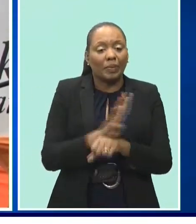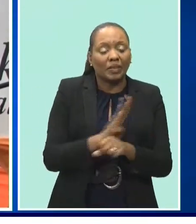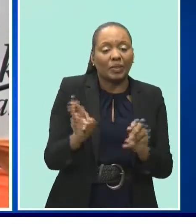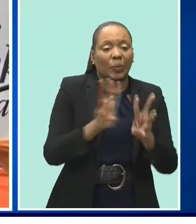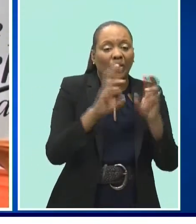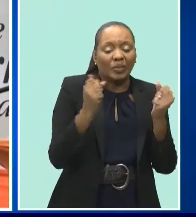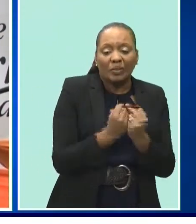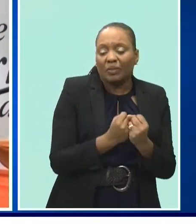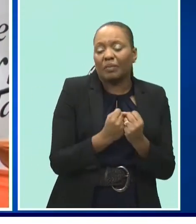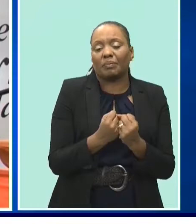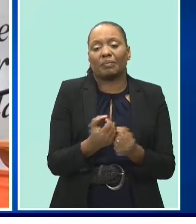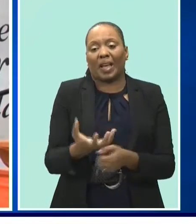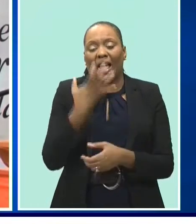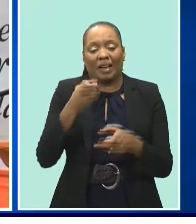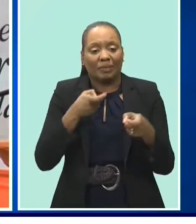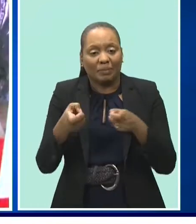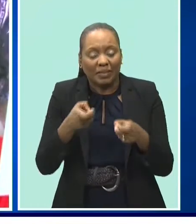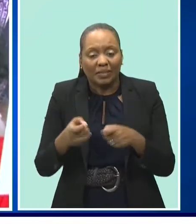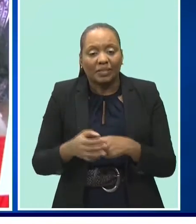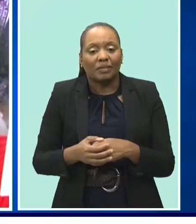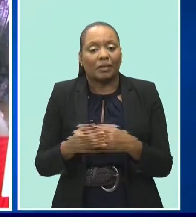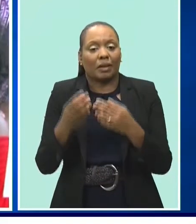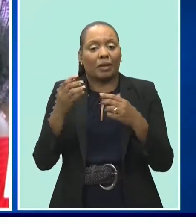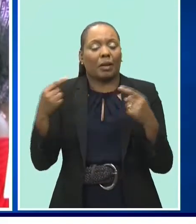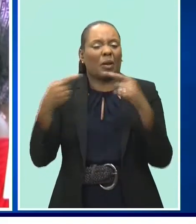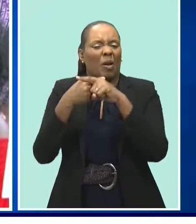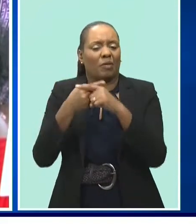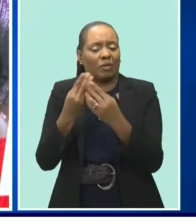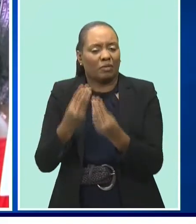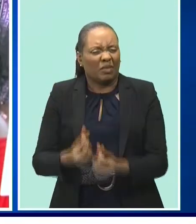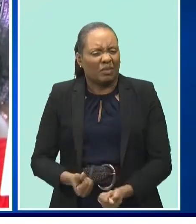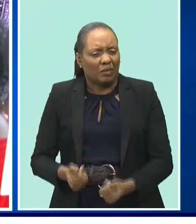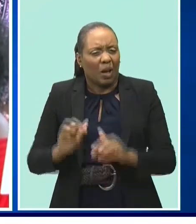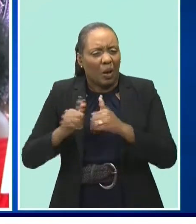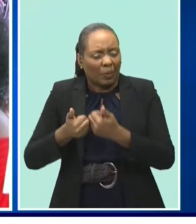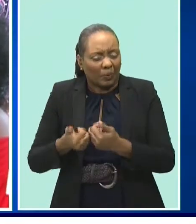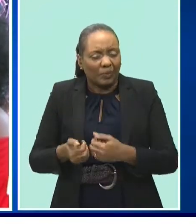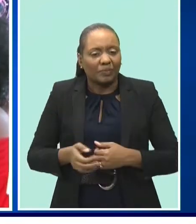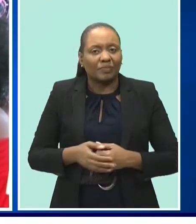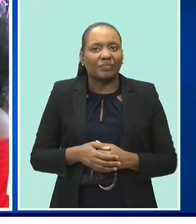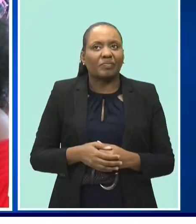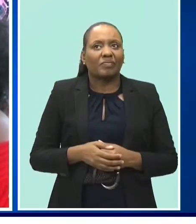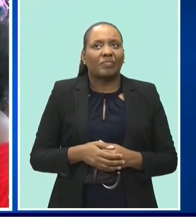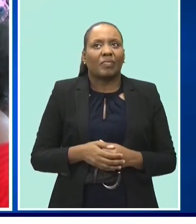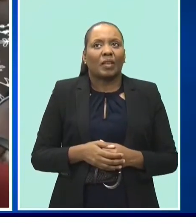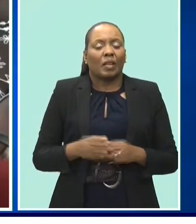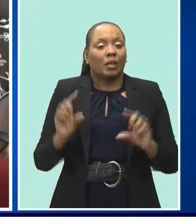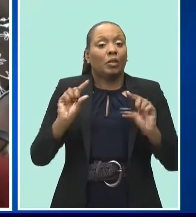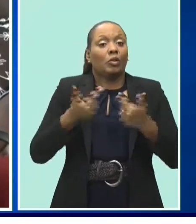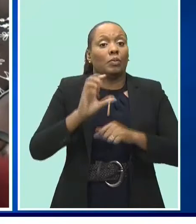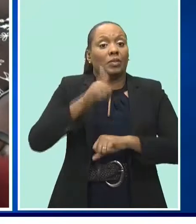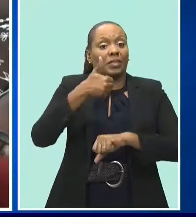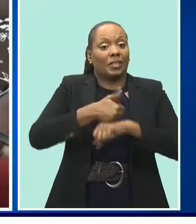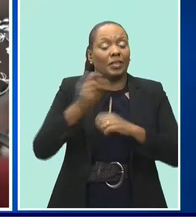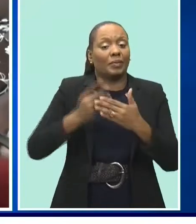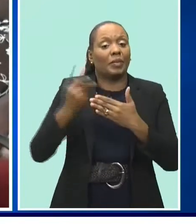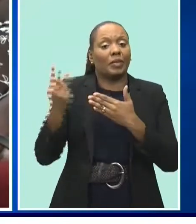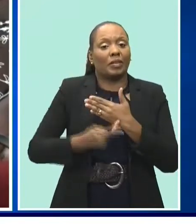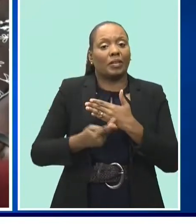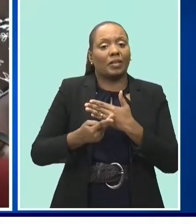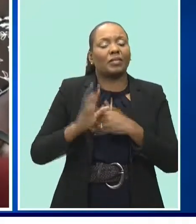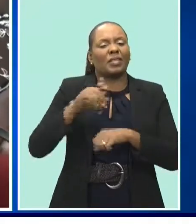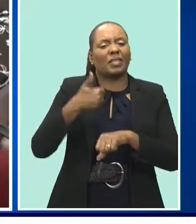as sessions on anger management and conflict resolution. The Clarkson Foundation, which conceptualized the program, was established